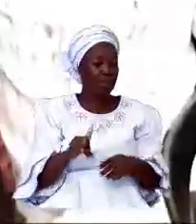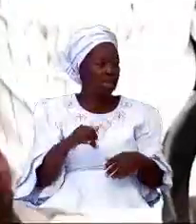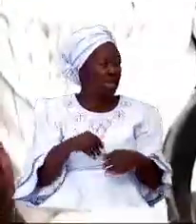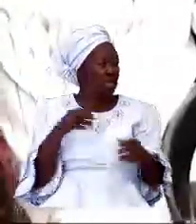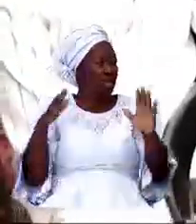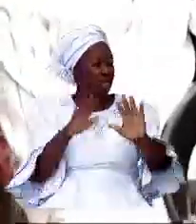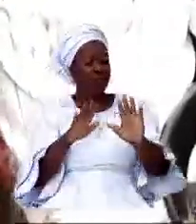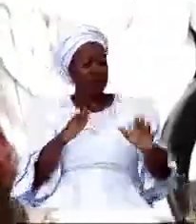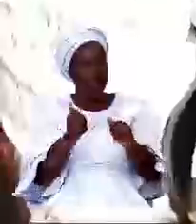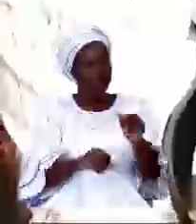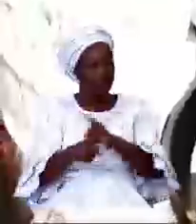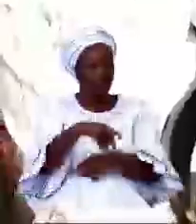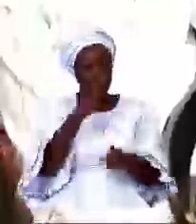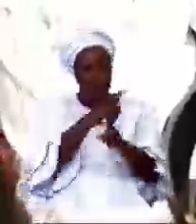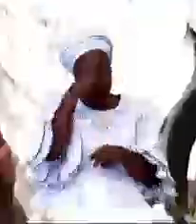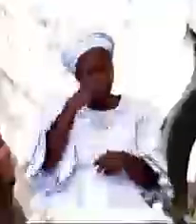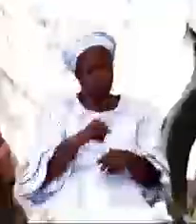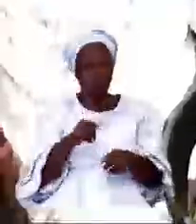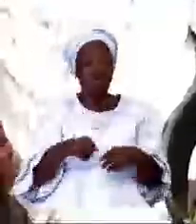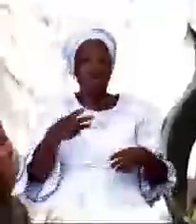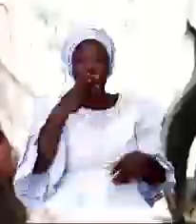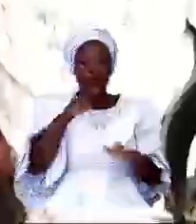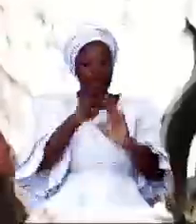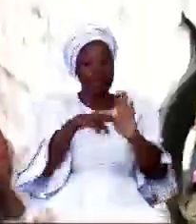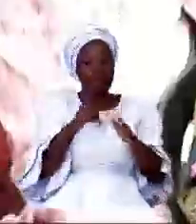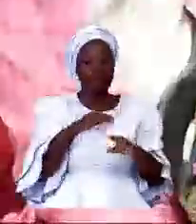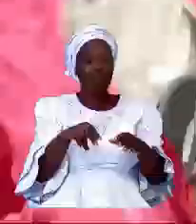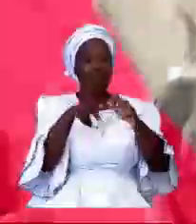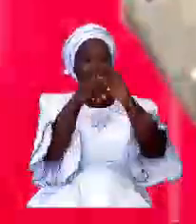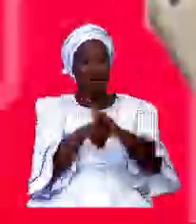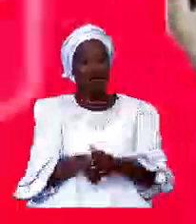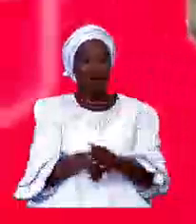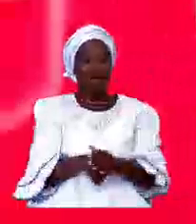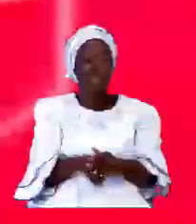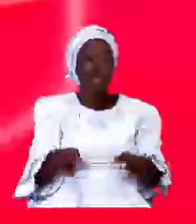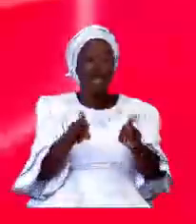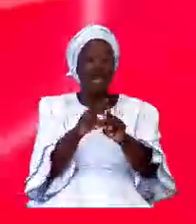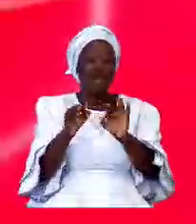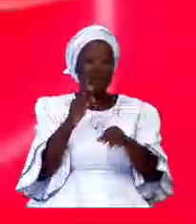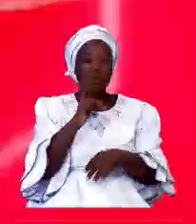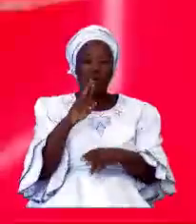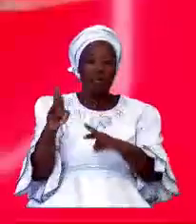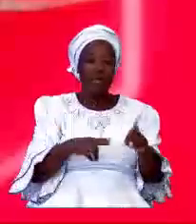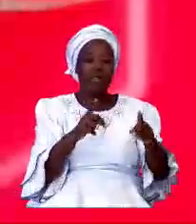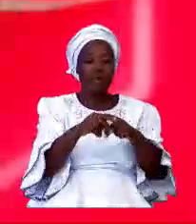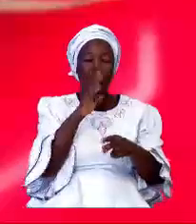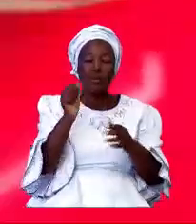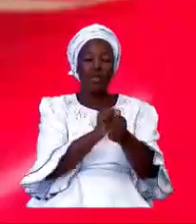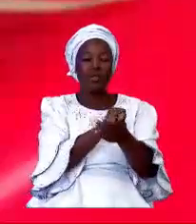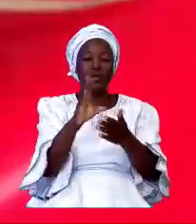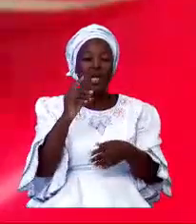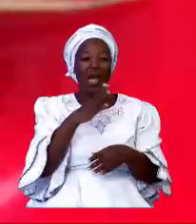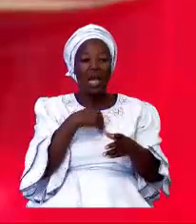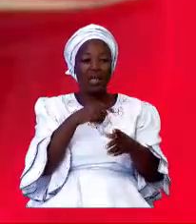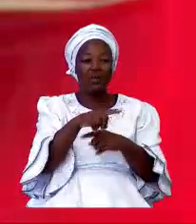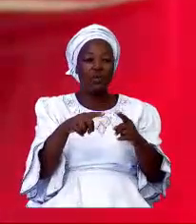Why then are you continually afraid every day? Because of the fury of the oppressor, as if he